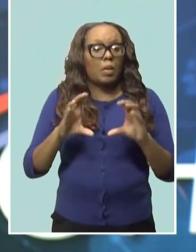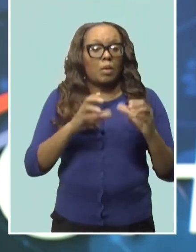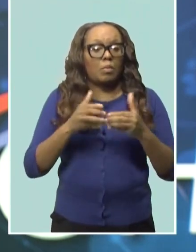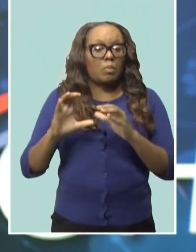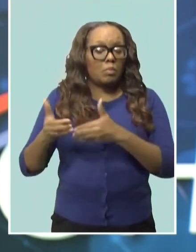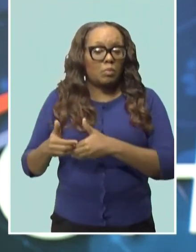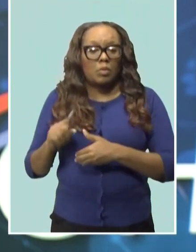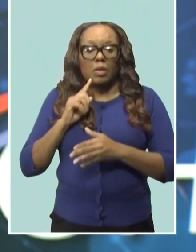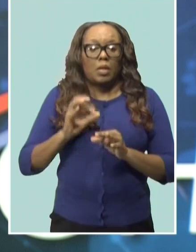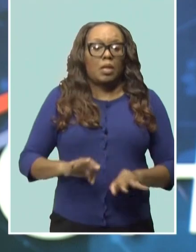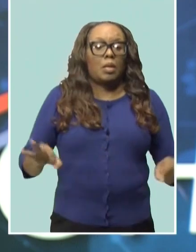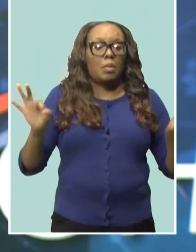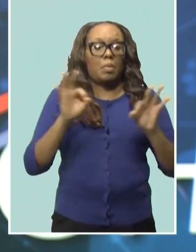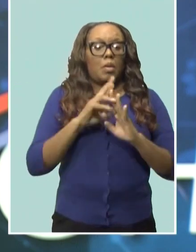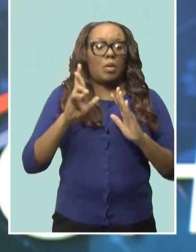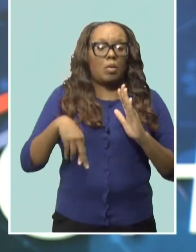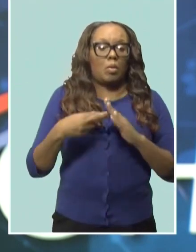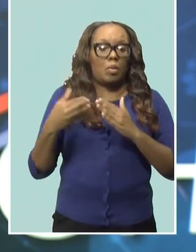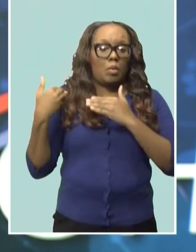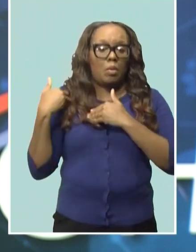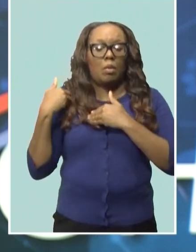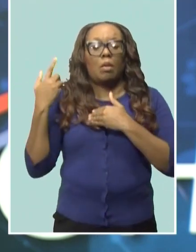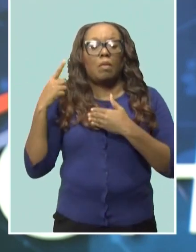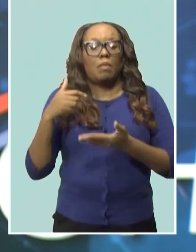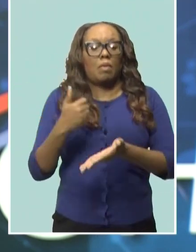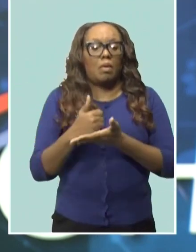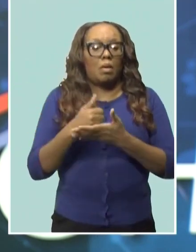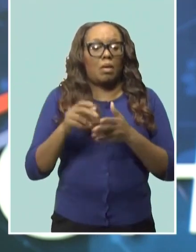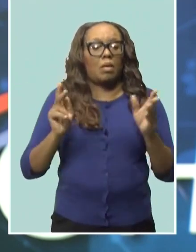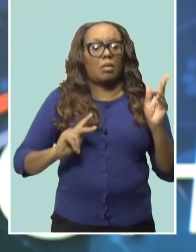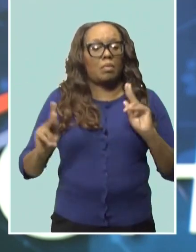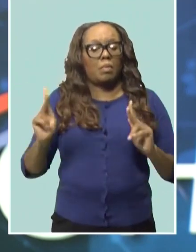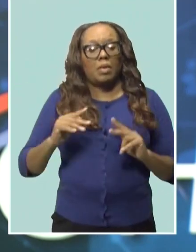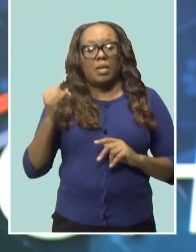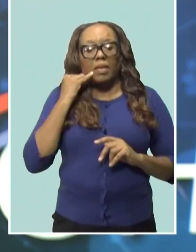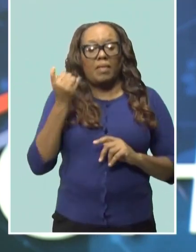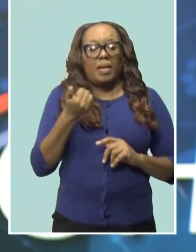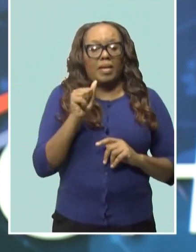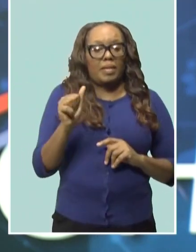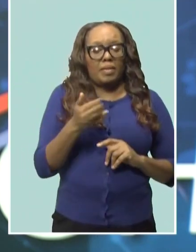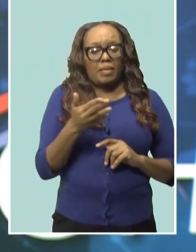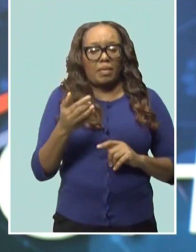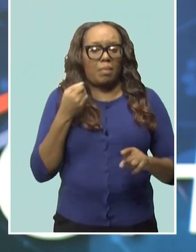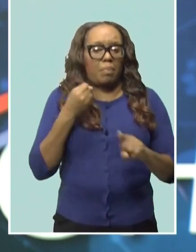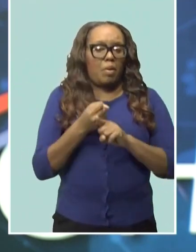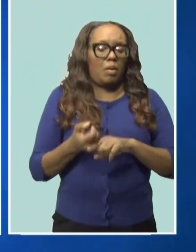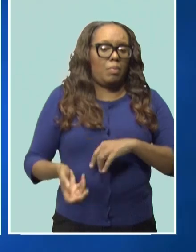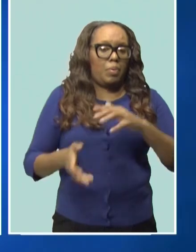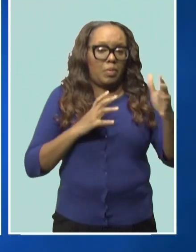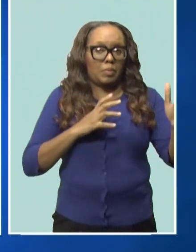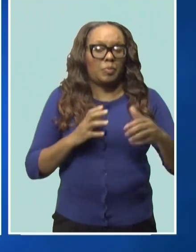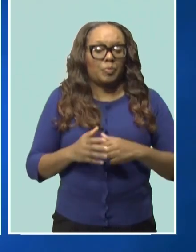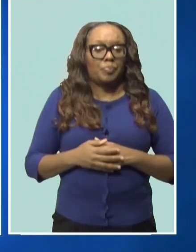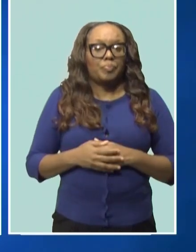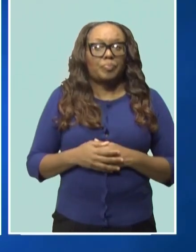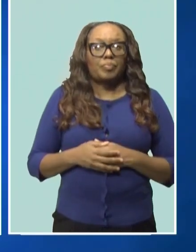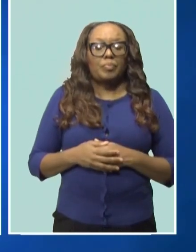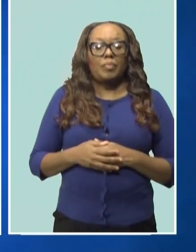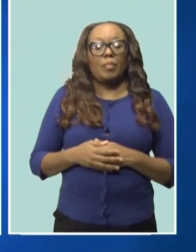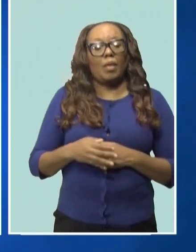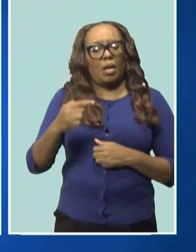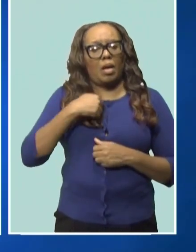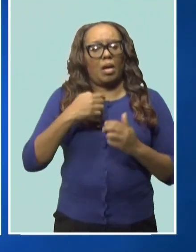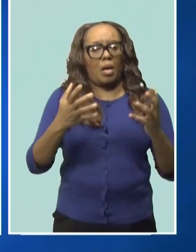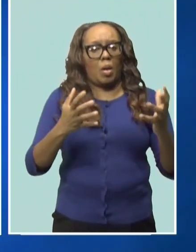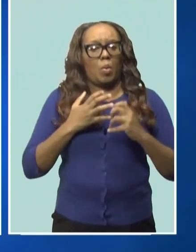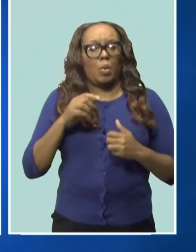communication and dissemination of risks to the public in the event of natural disasters. I call on you to reflect on how